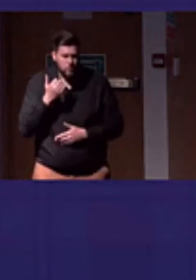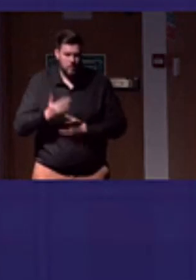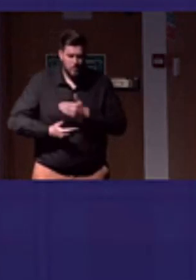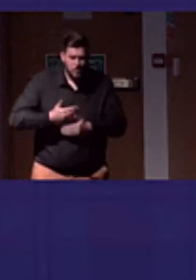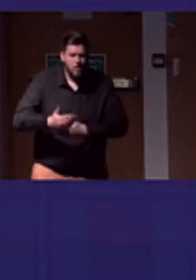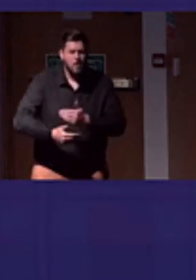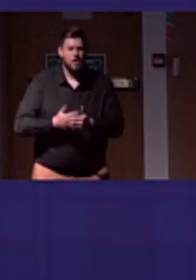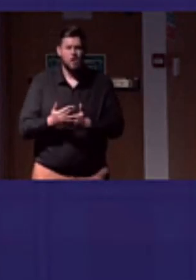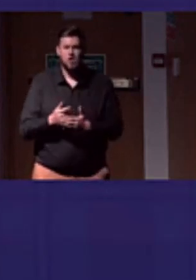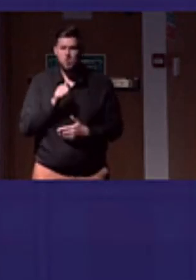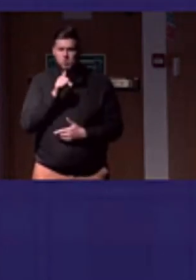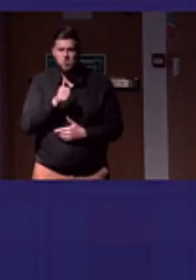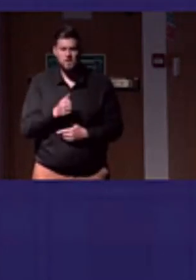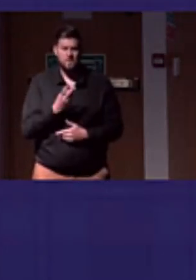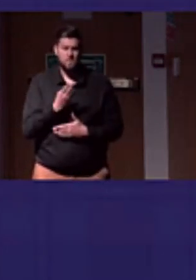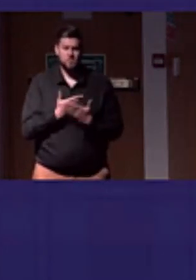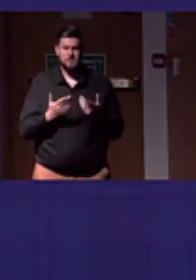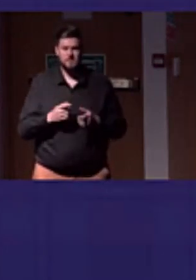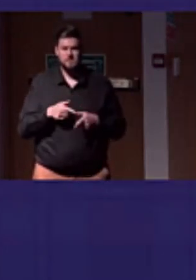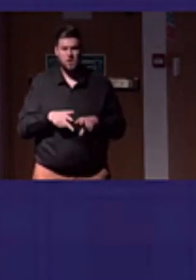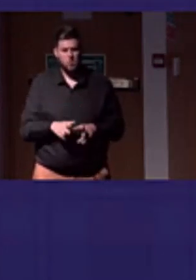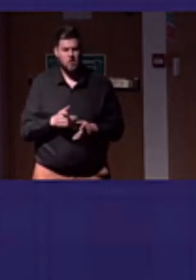Elon.